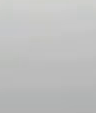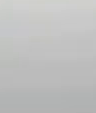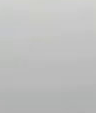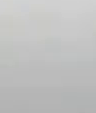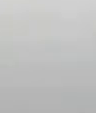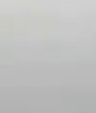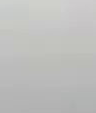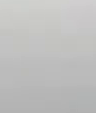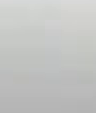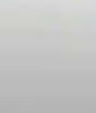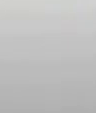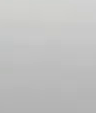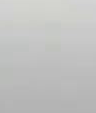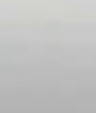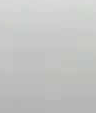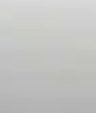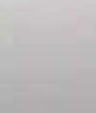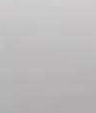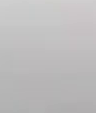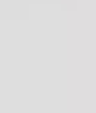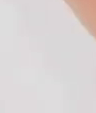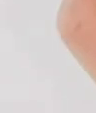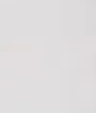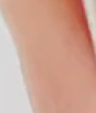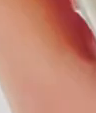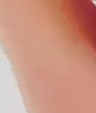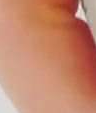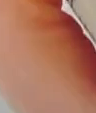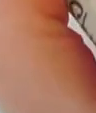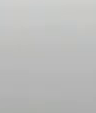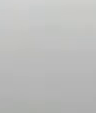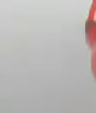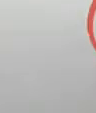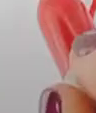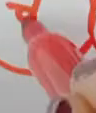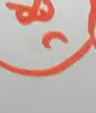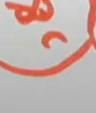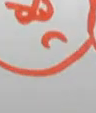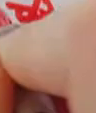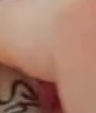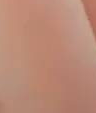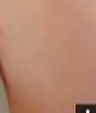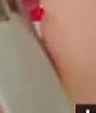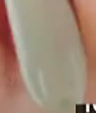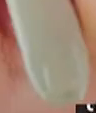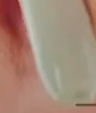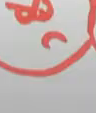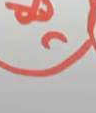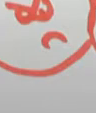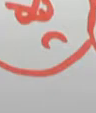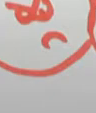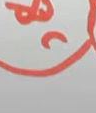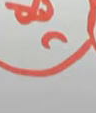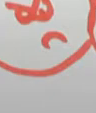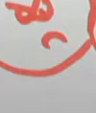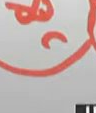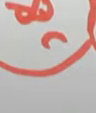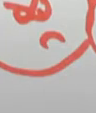Cancer happens when cells mutate and start to grow uncontrollably. It's not long before the cancer cells outcompete the healthy cells and the tumour